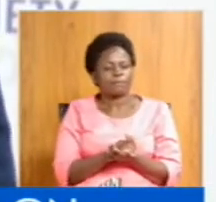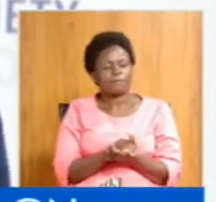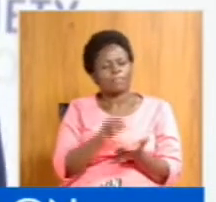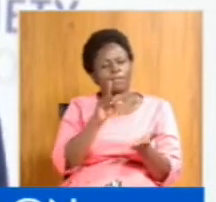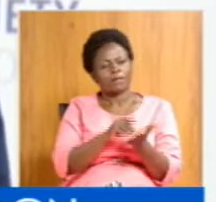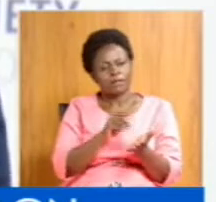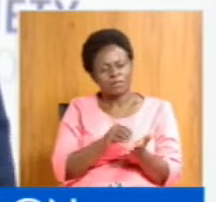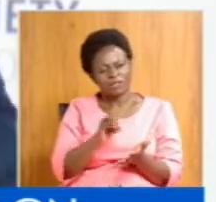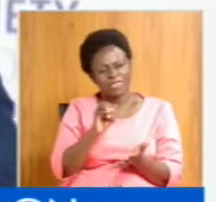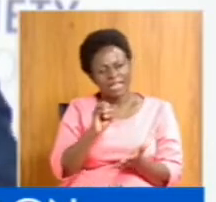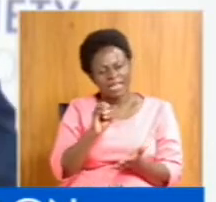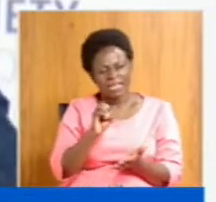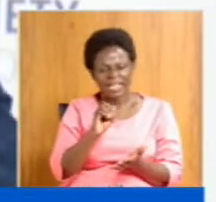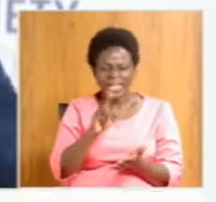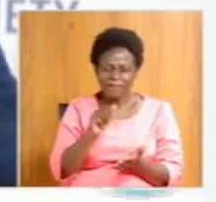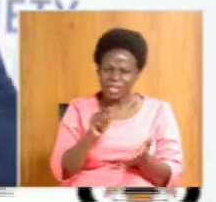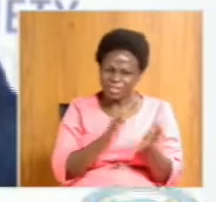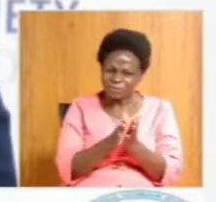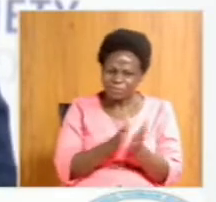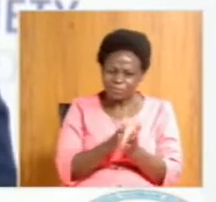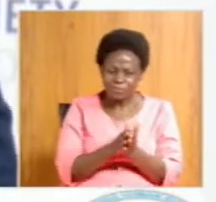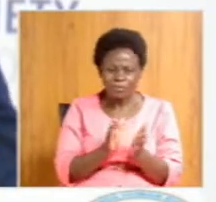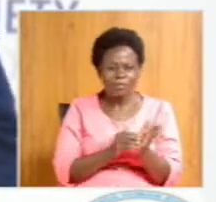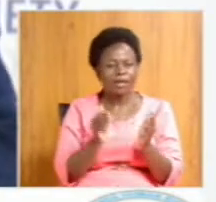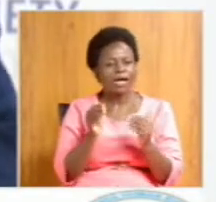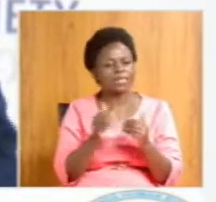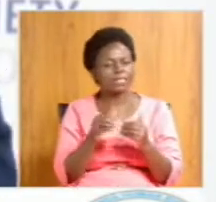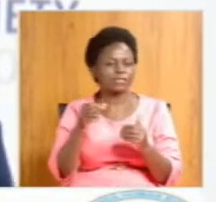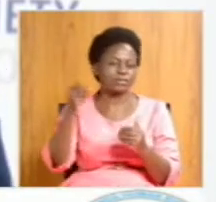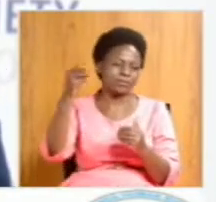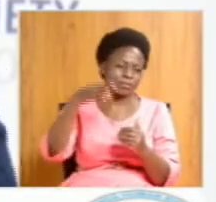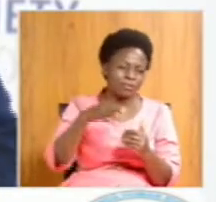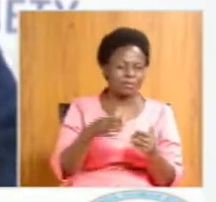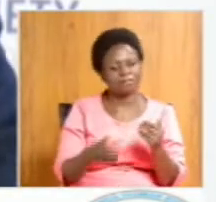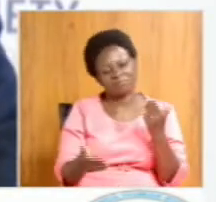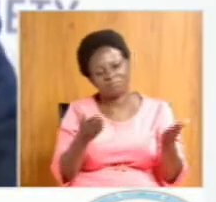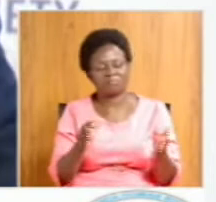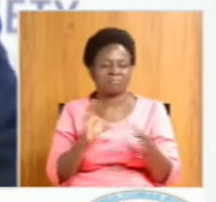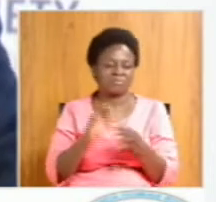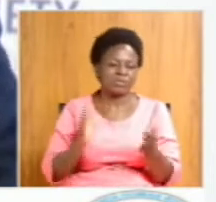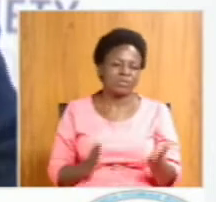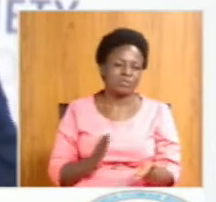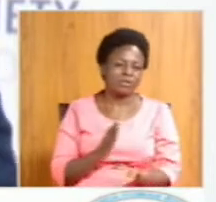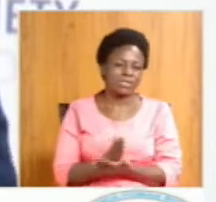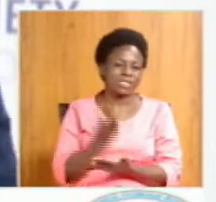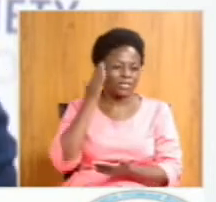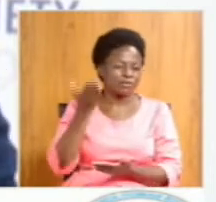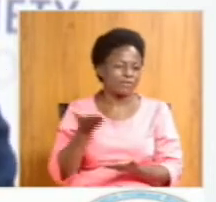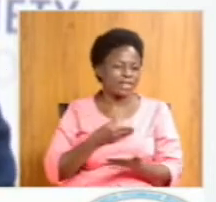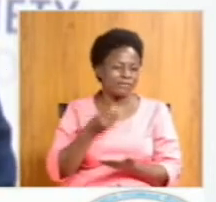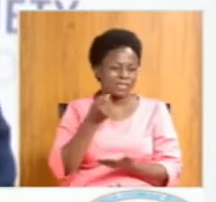Dr. Evelyn Akech has heavily hinted on how access to affordable electricity has a bearing on human rights. I don't know if I still have